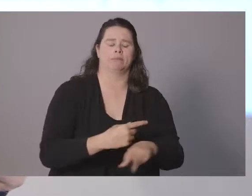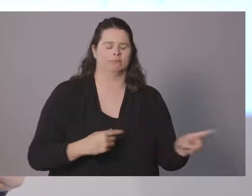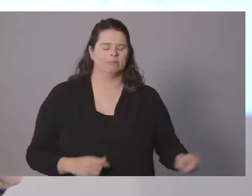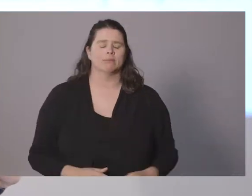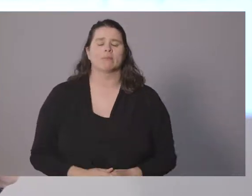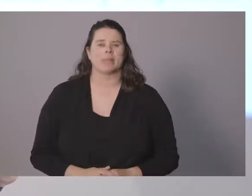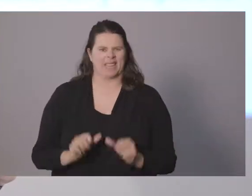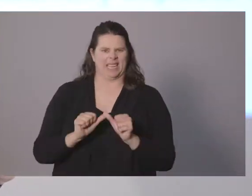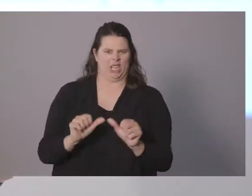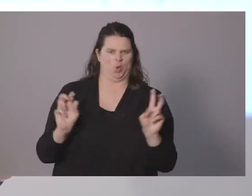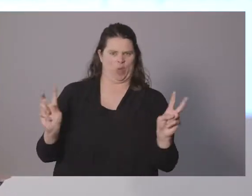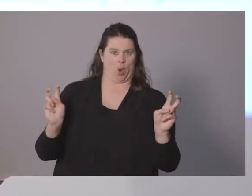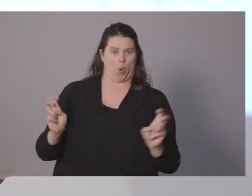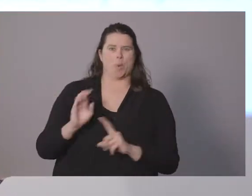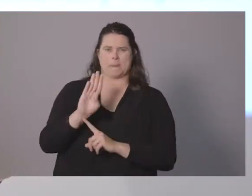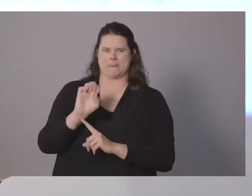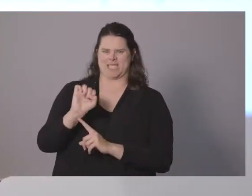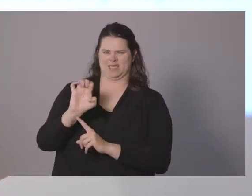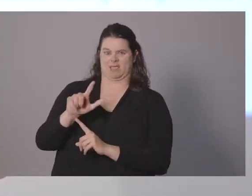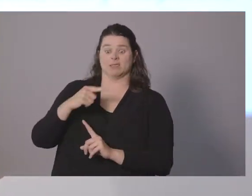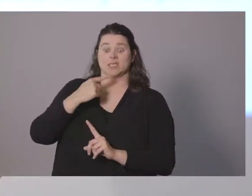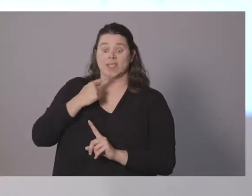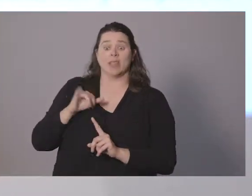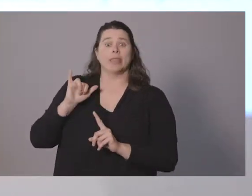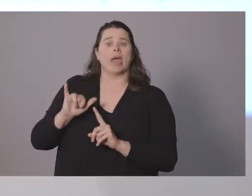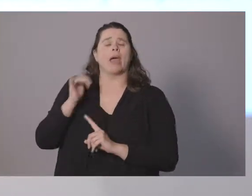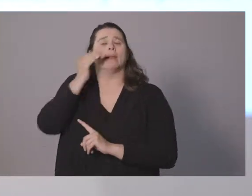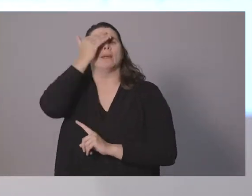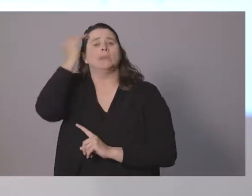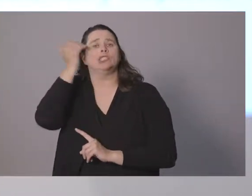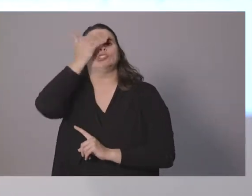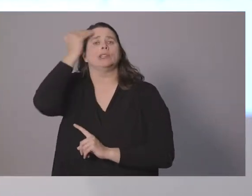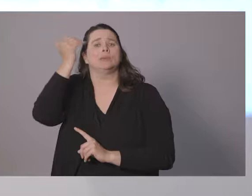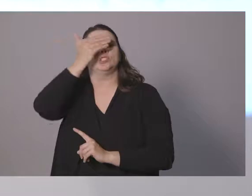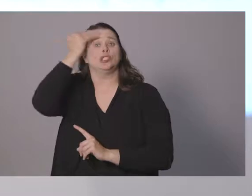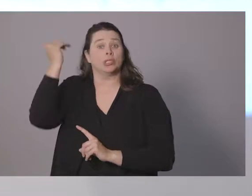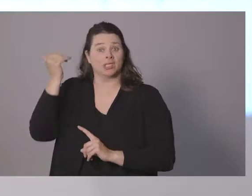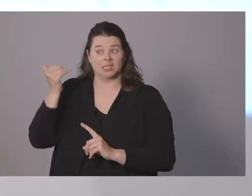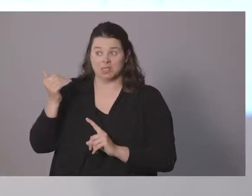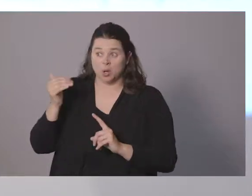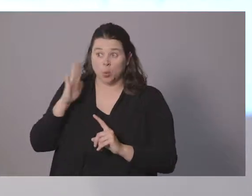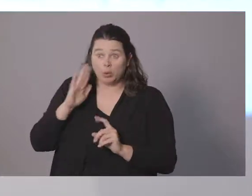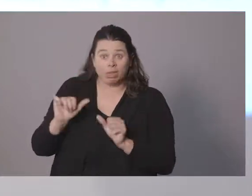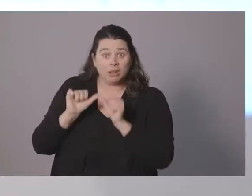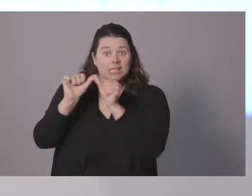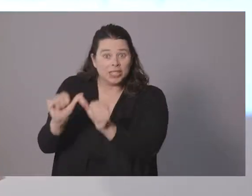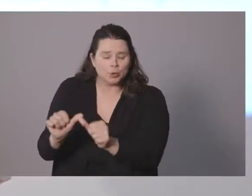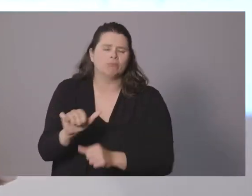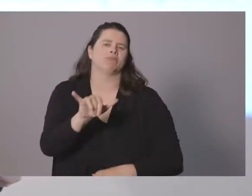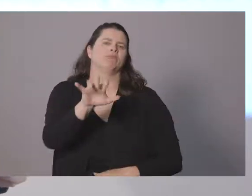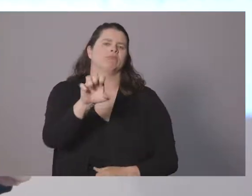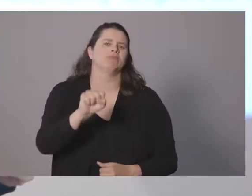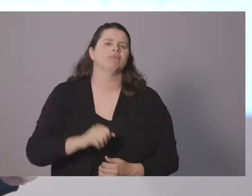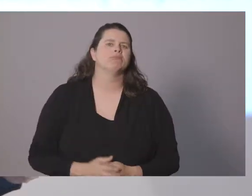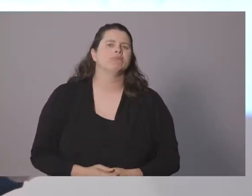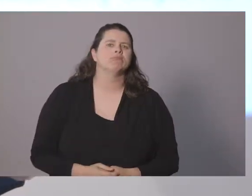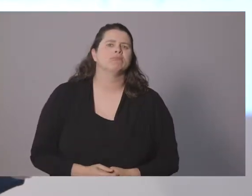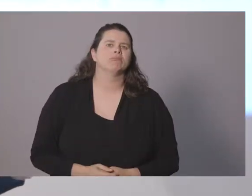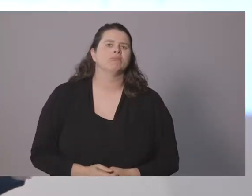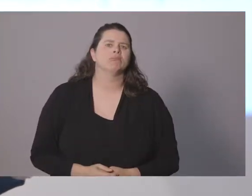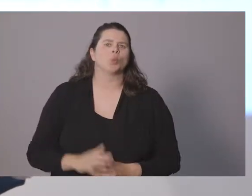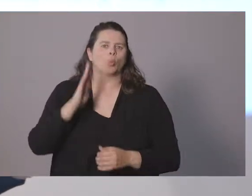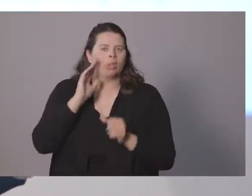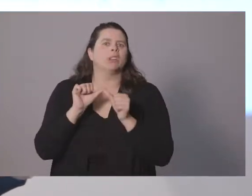past. They are likely to continue as long as we are faced with human breakdown in the face of overwhelming